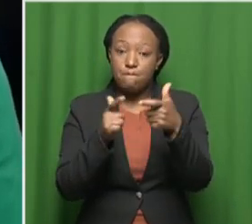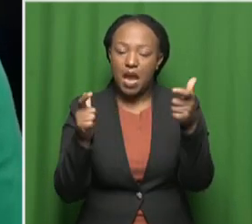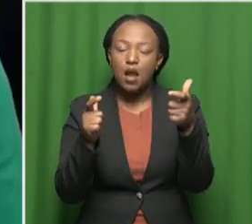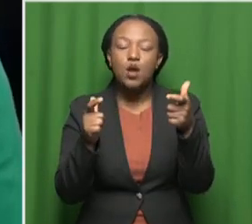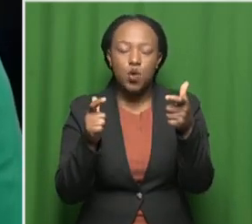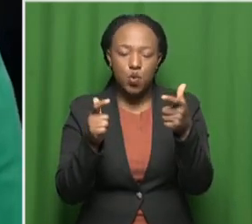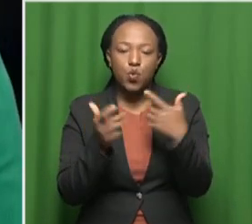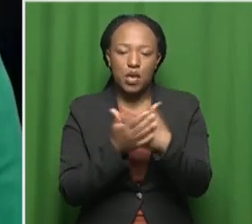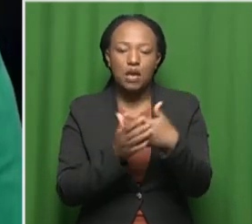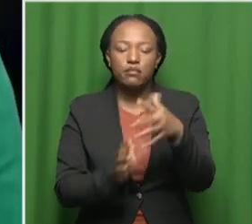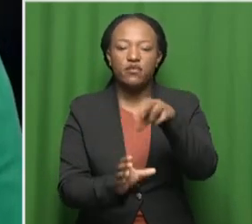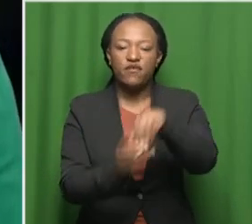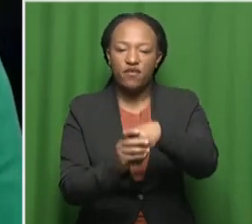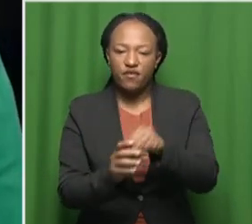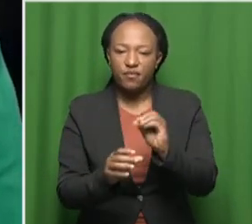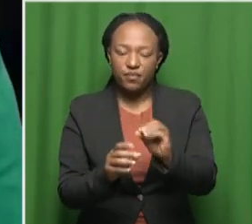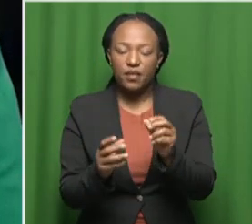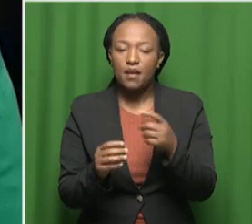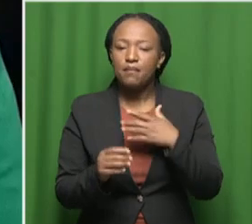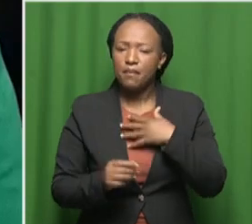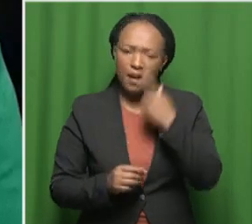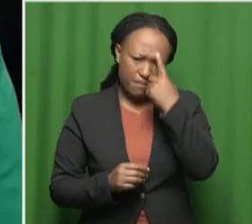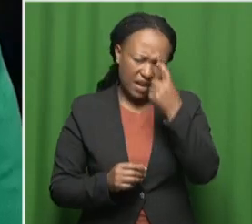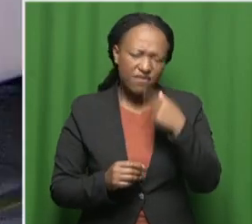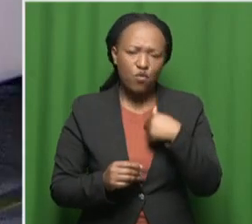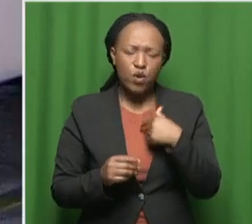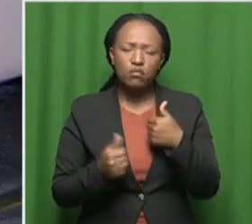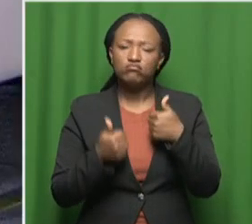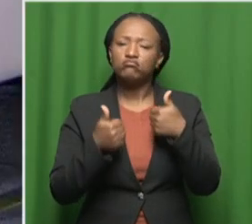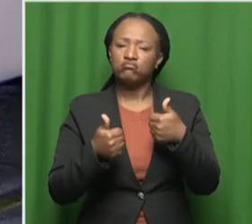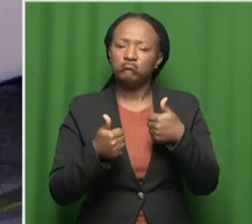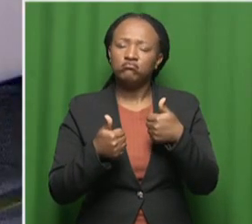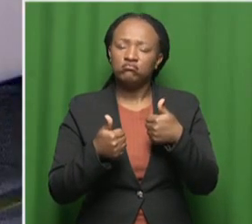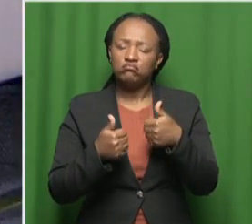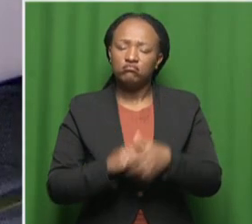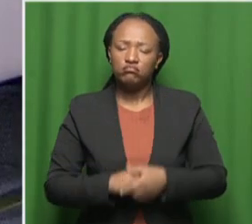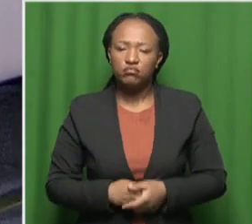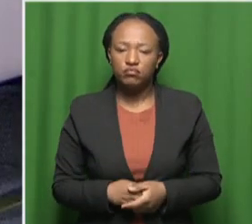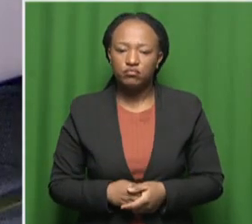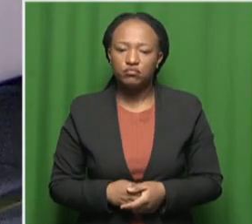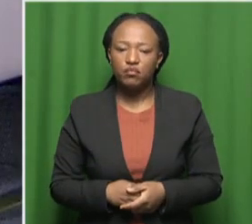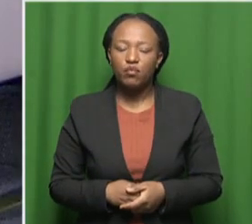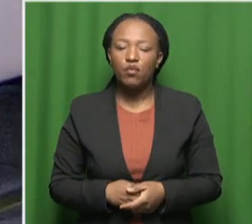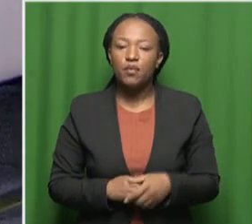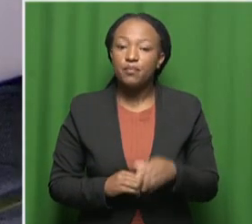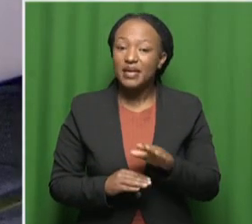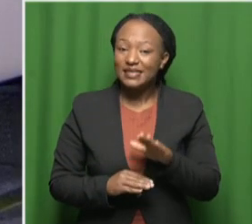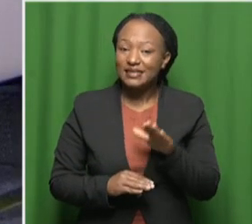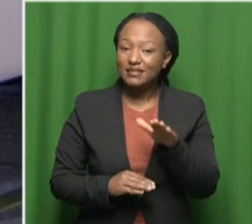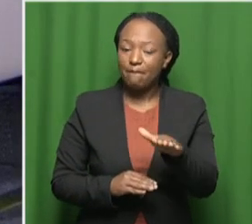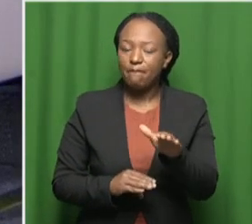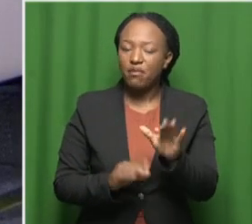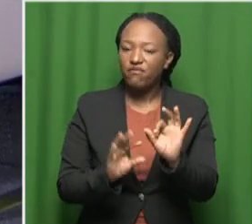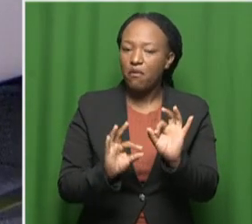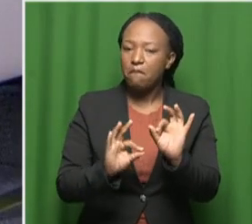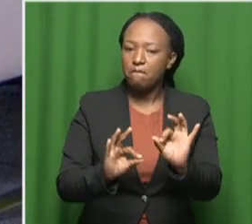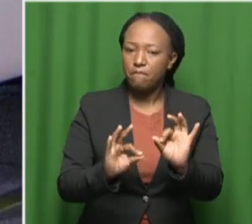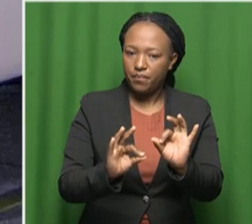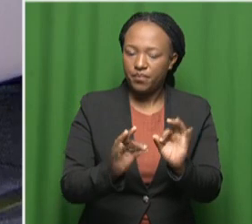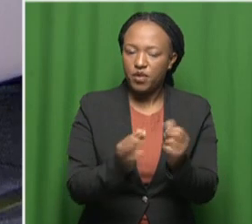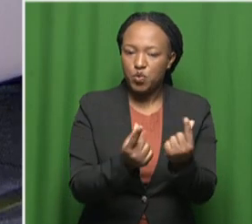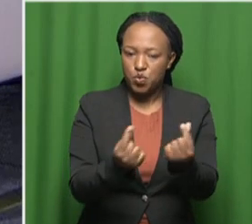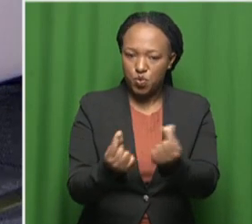I believe that we are on the step to the right direction. And a step in the right direction would mean that South African